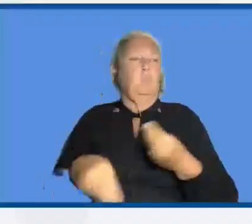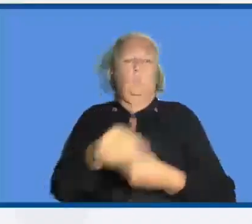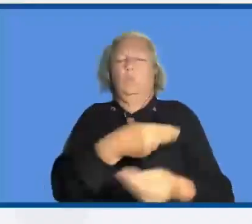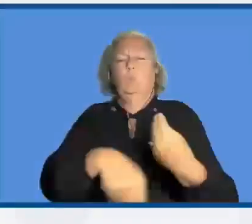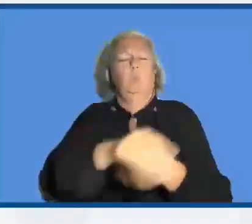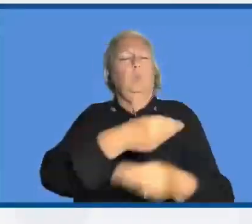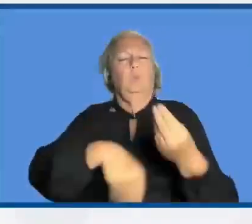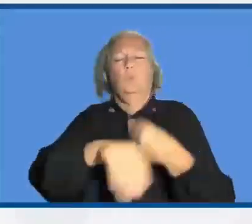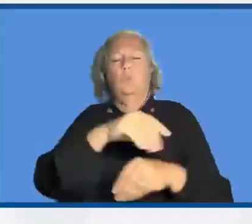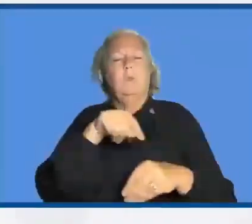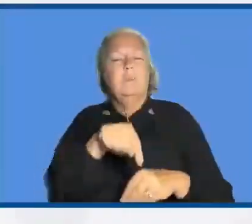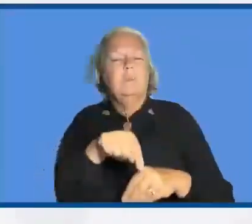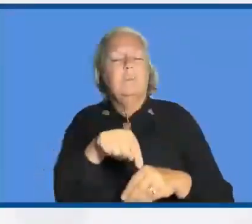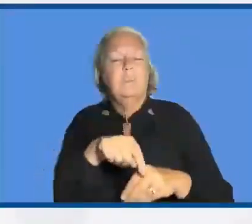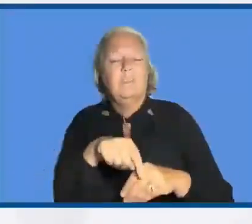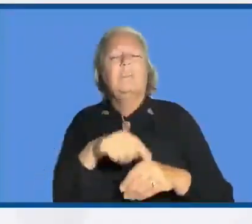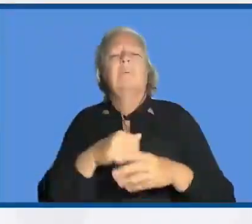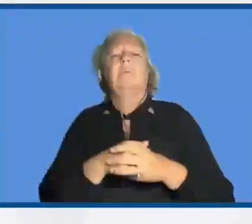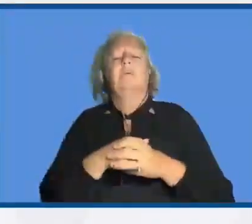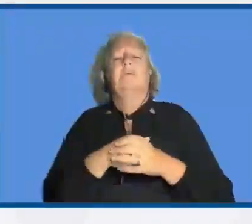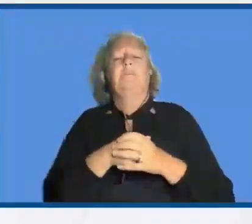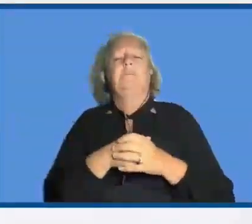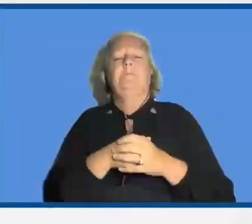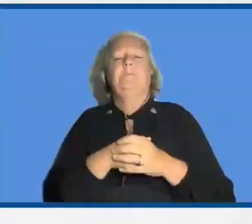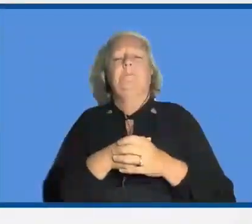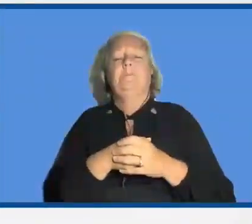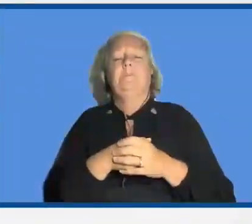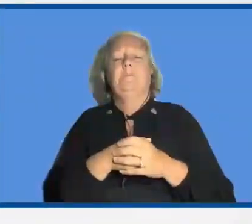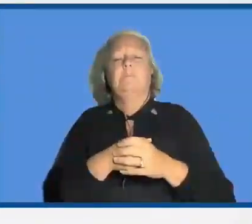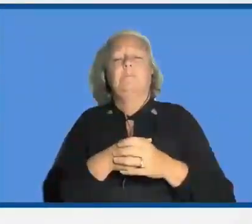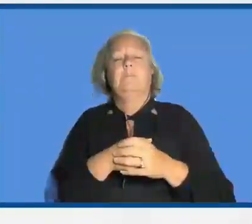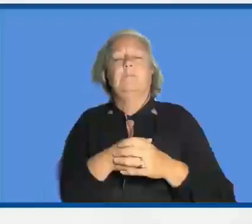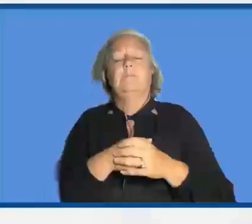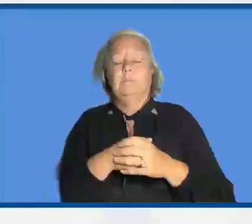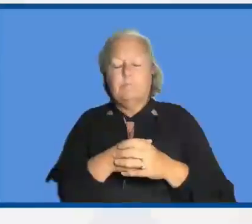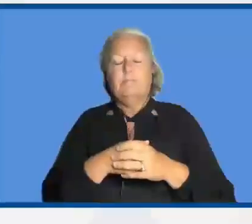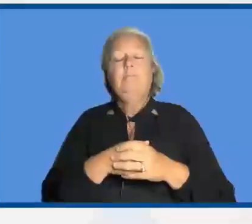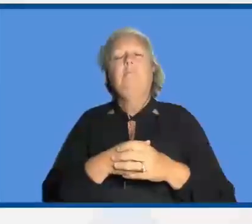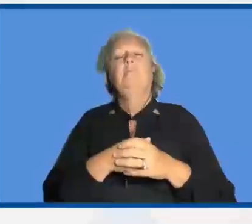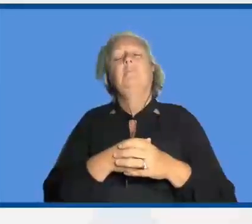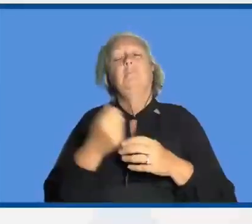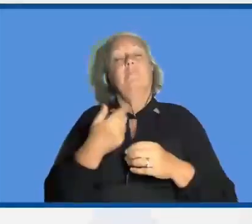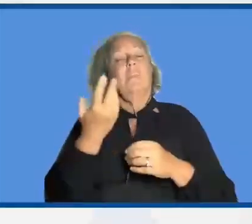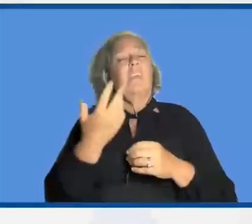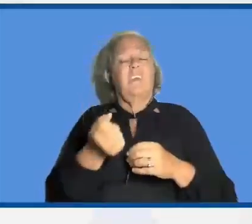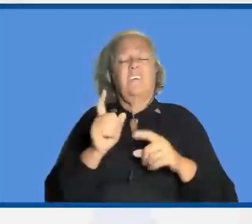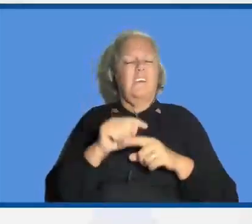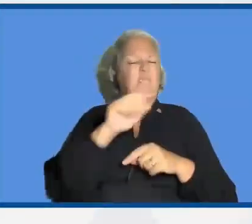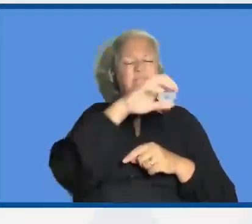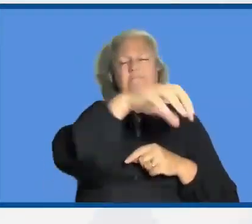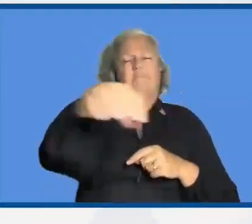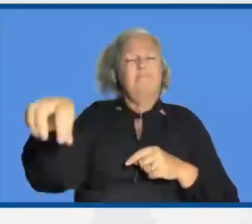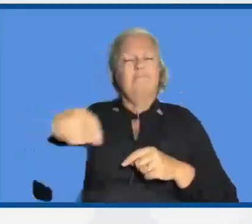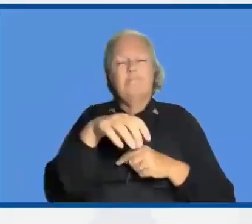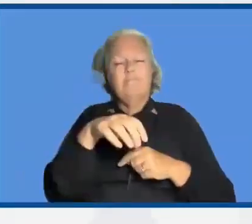a novelty model where all parties, before all electorate